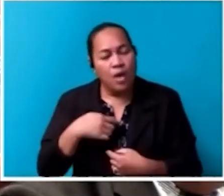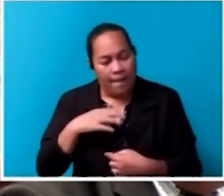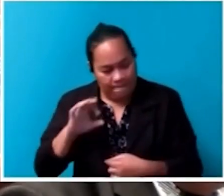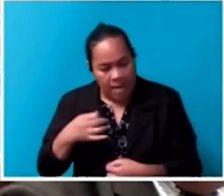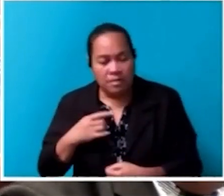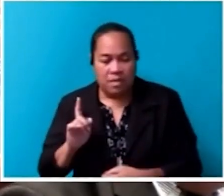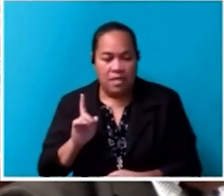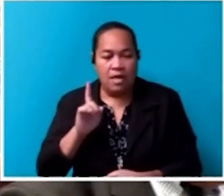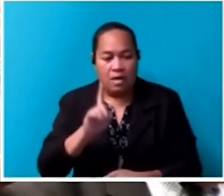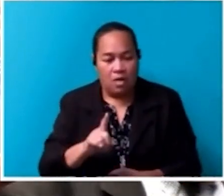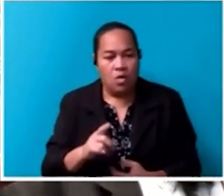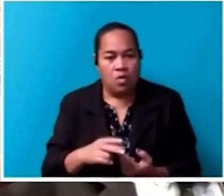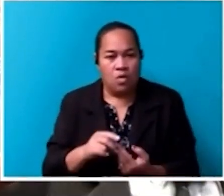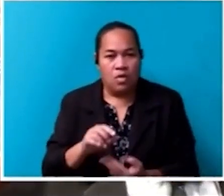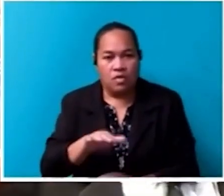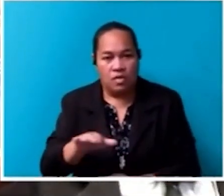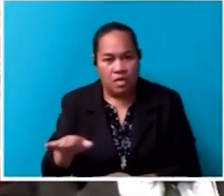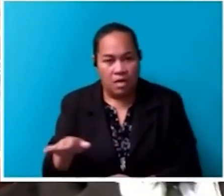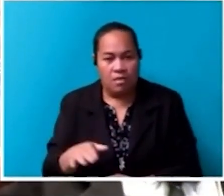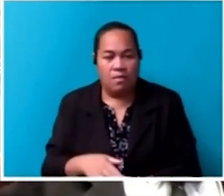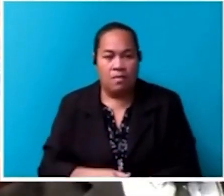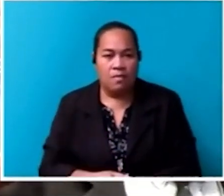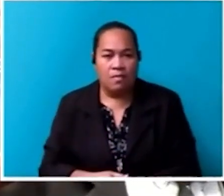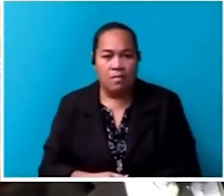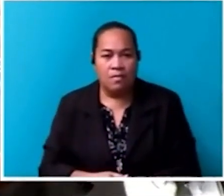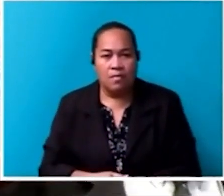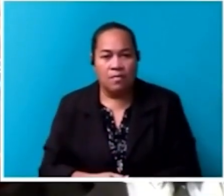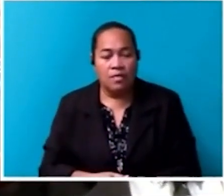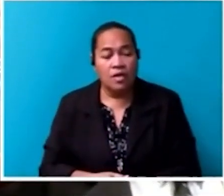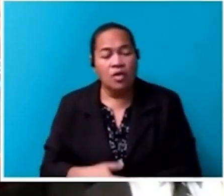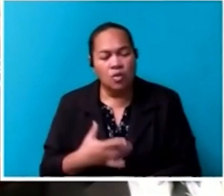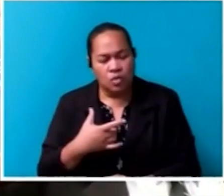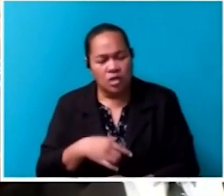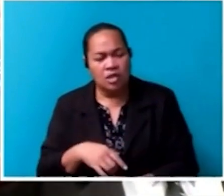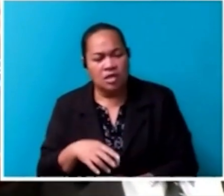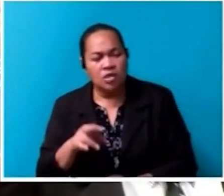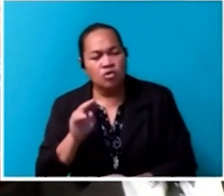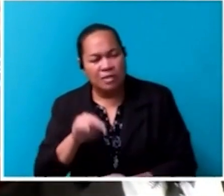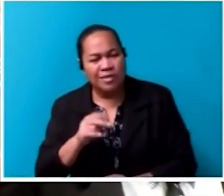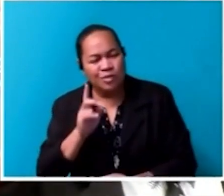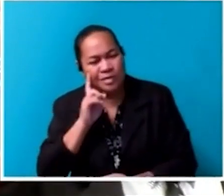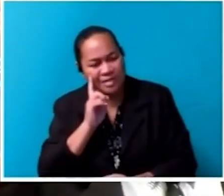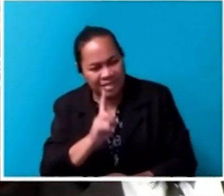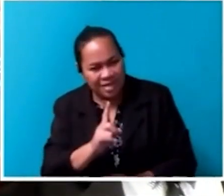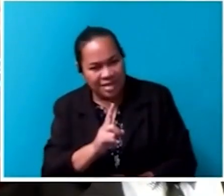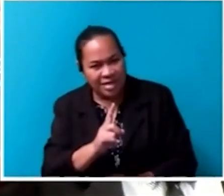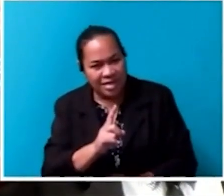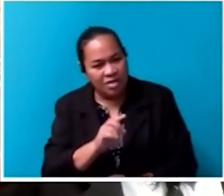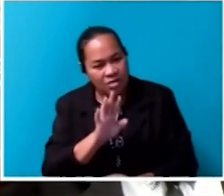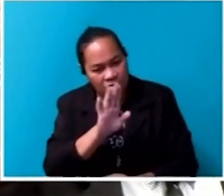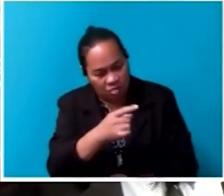them. That's to be seen, to be